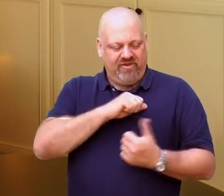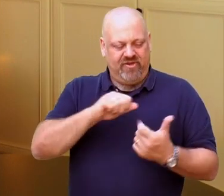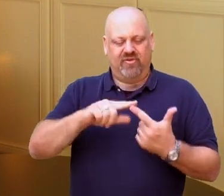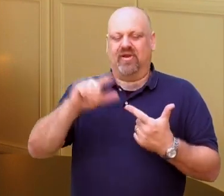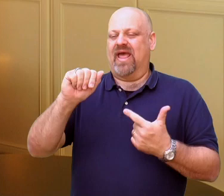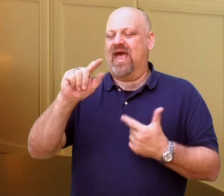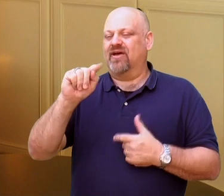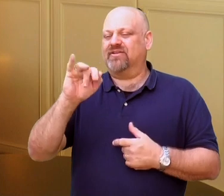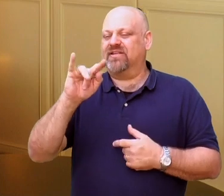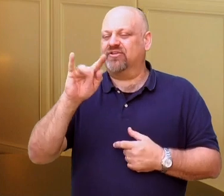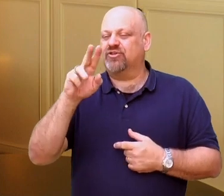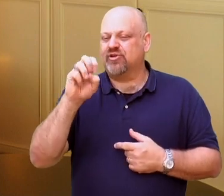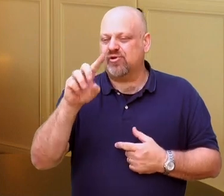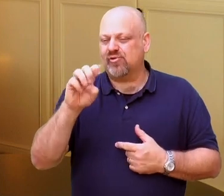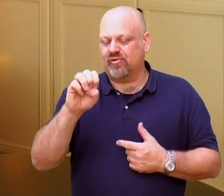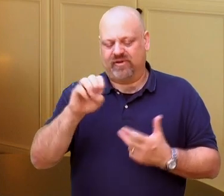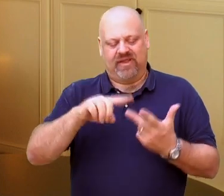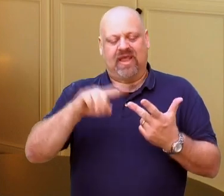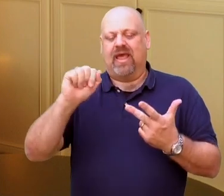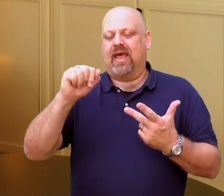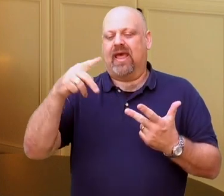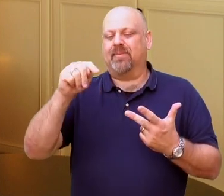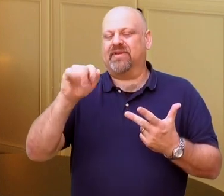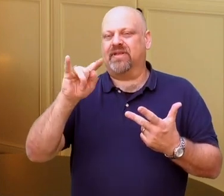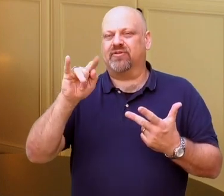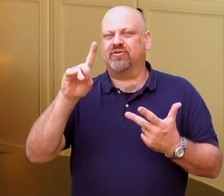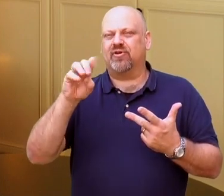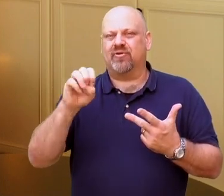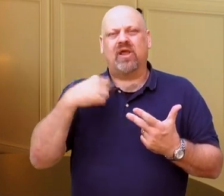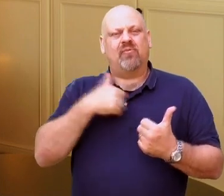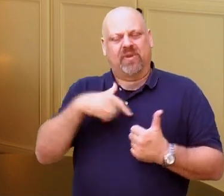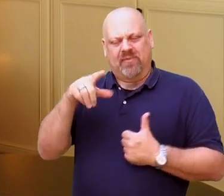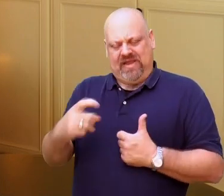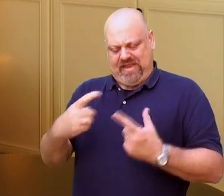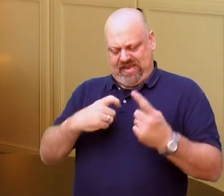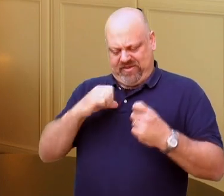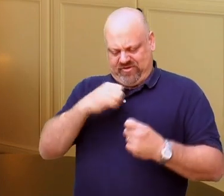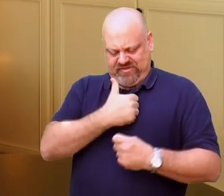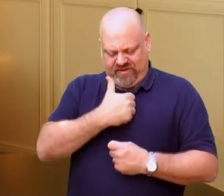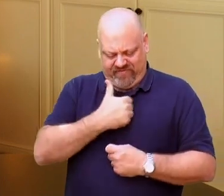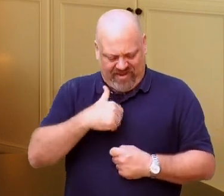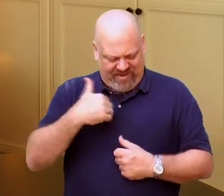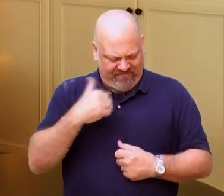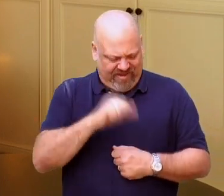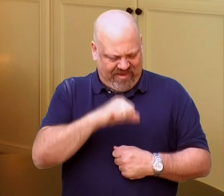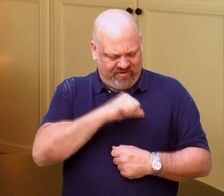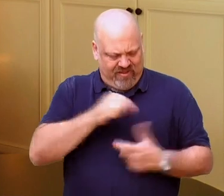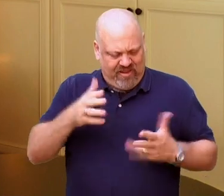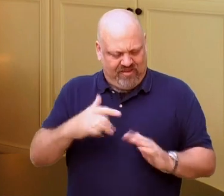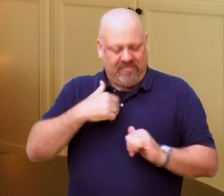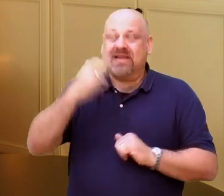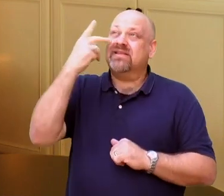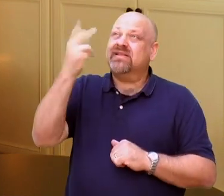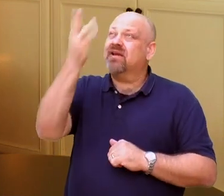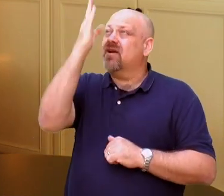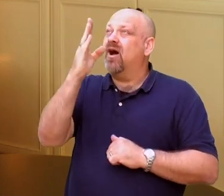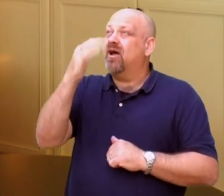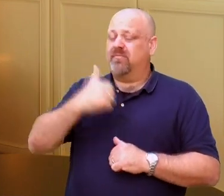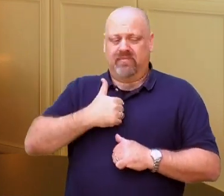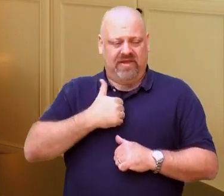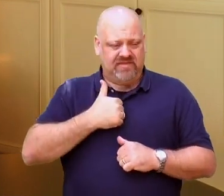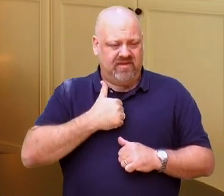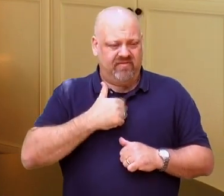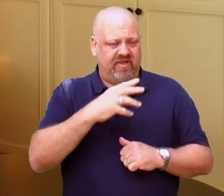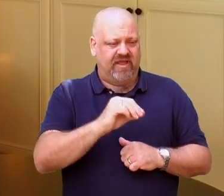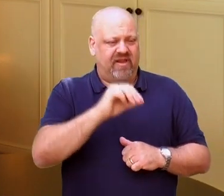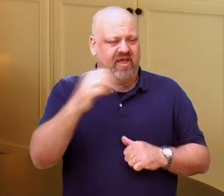altitude, and aptitude. We must ask ourselves, do I have an attitude that allows me to see God,